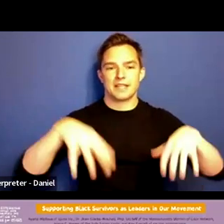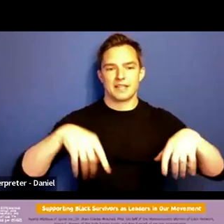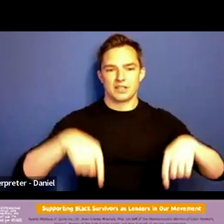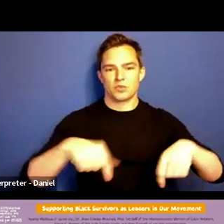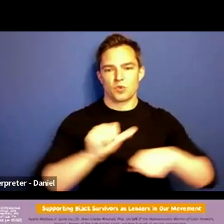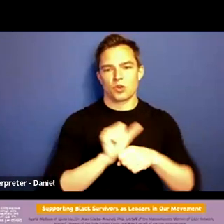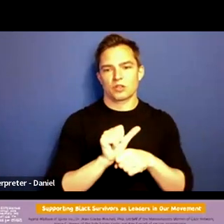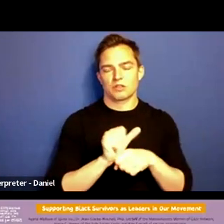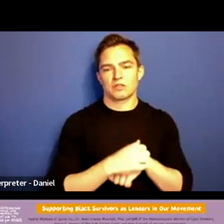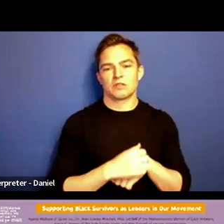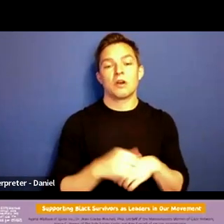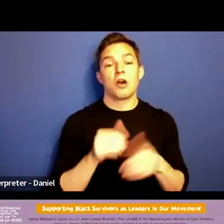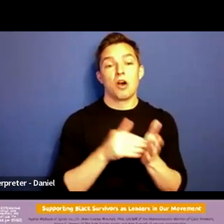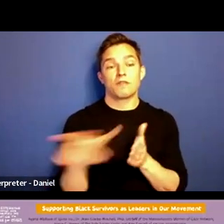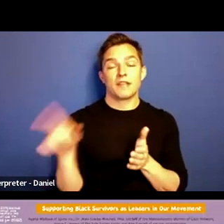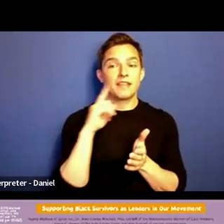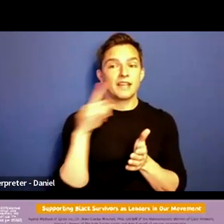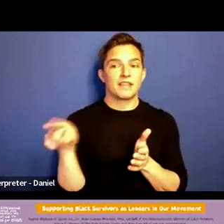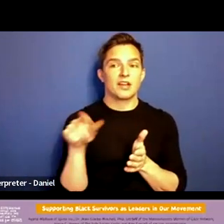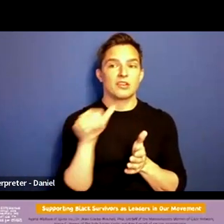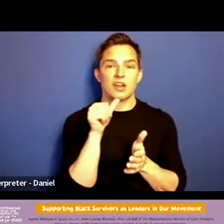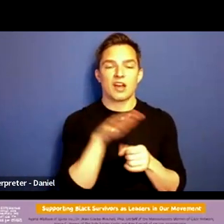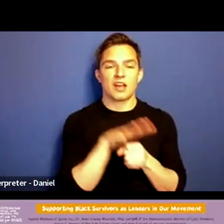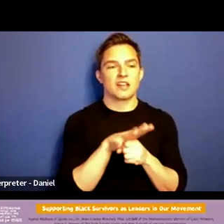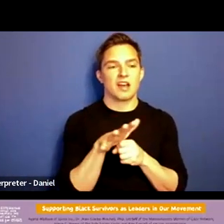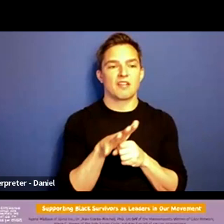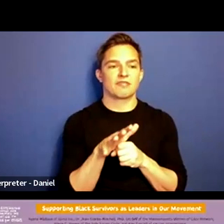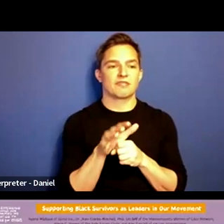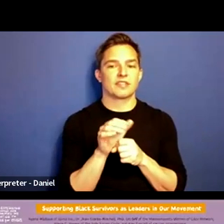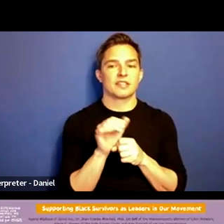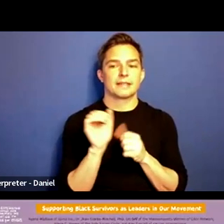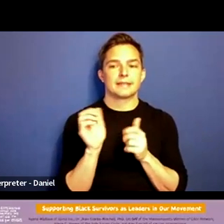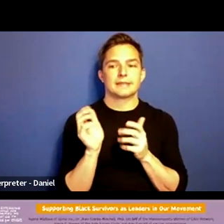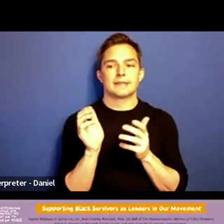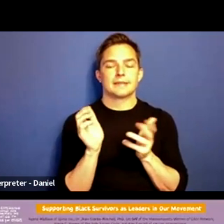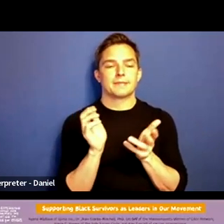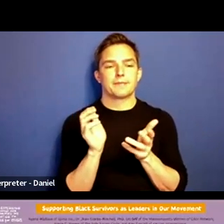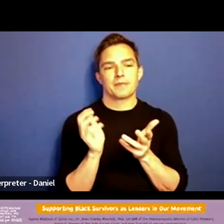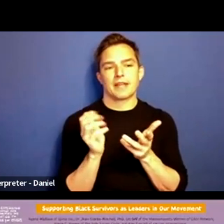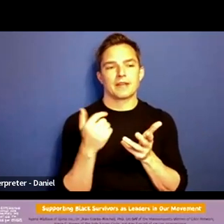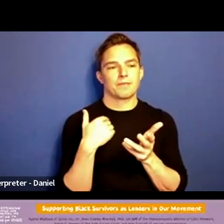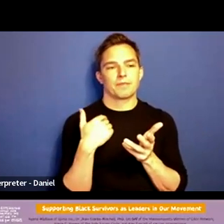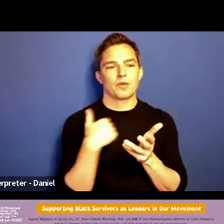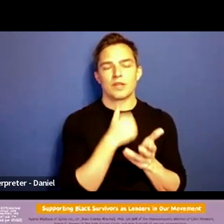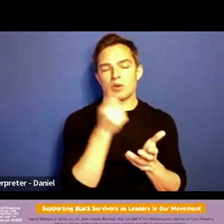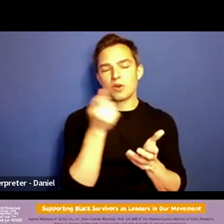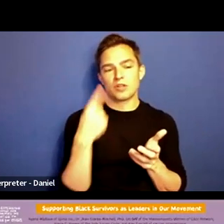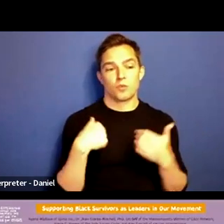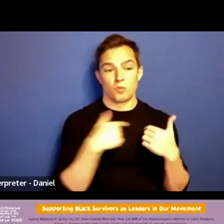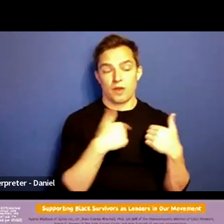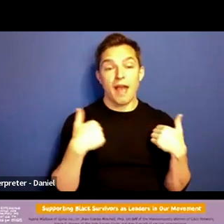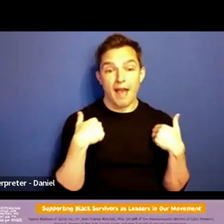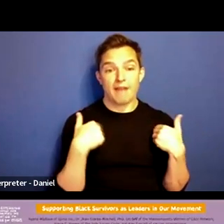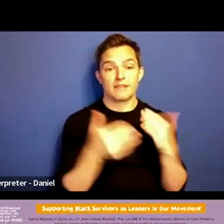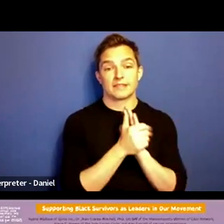That often they think they're not enough, that we don't understand that we have skill sets and